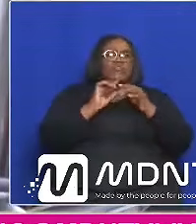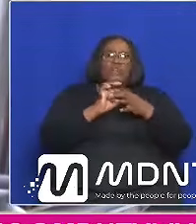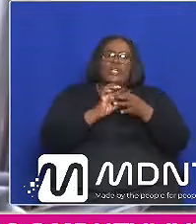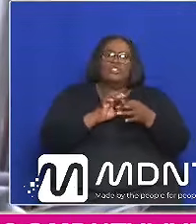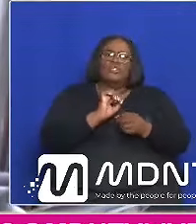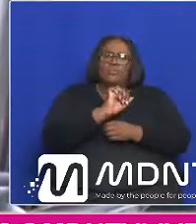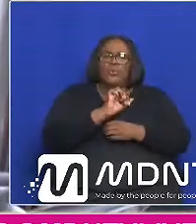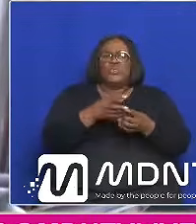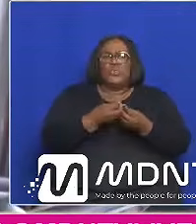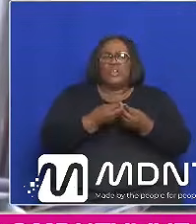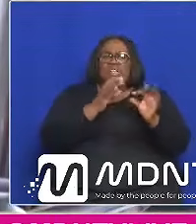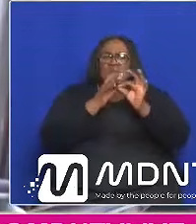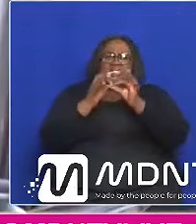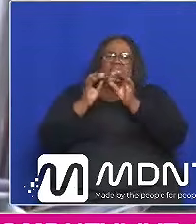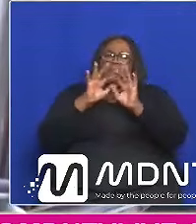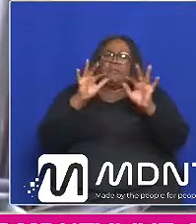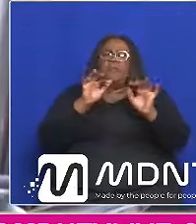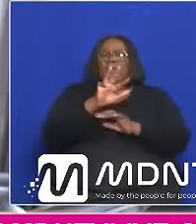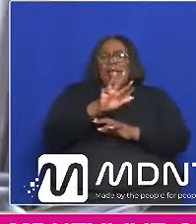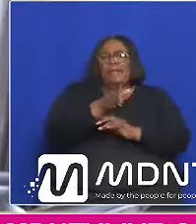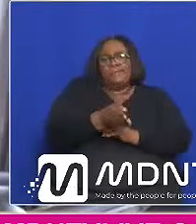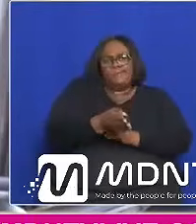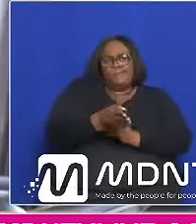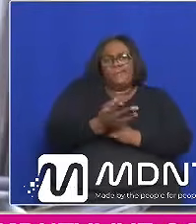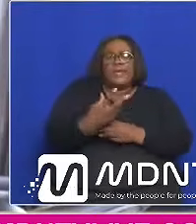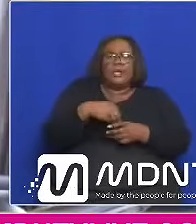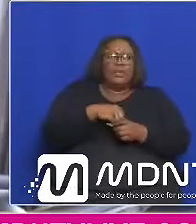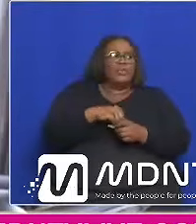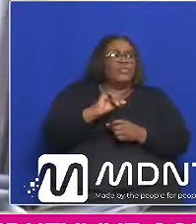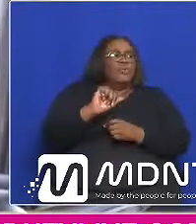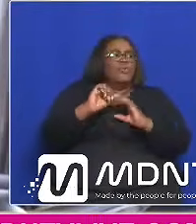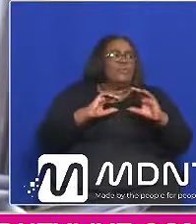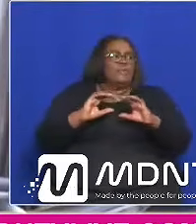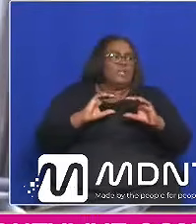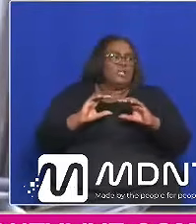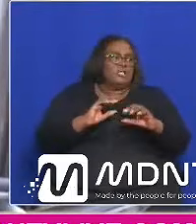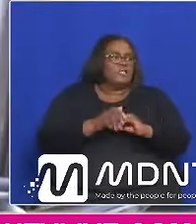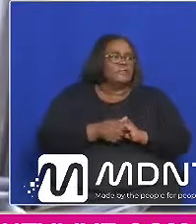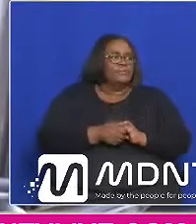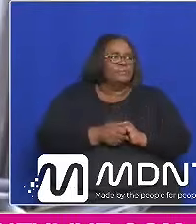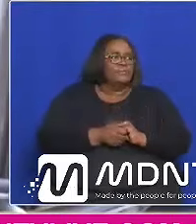listed there. There are 9 of them, including your communications. And